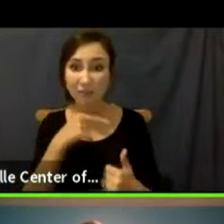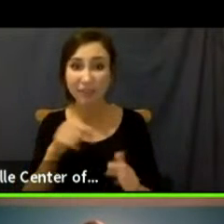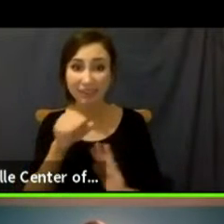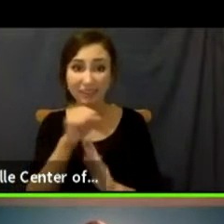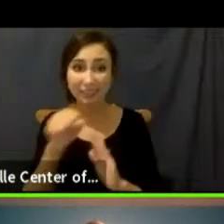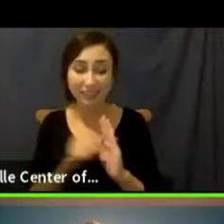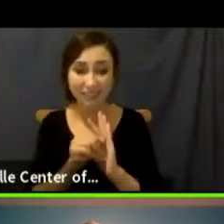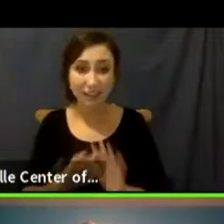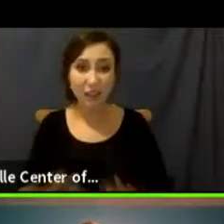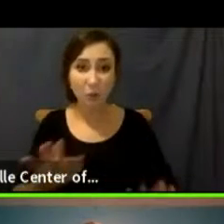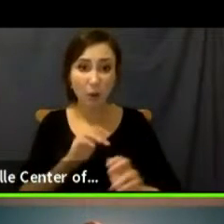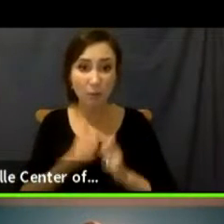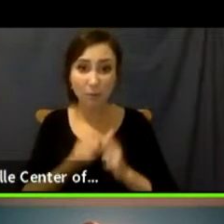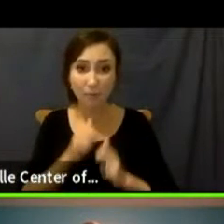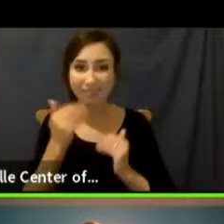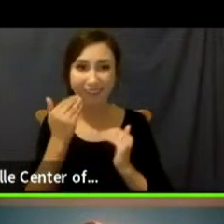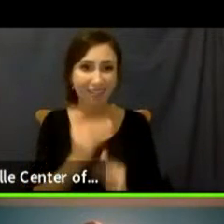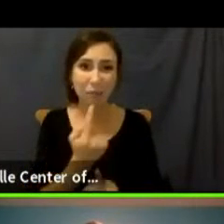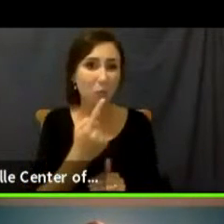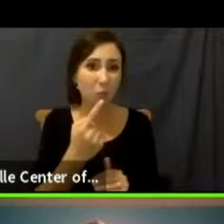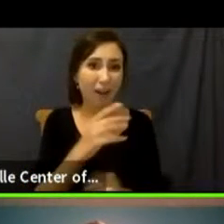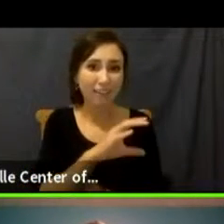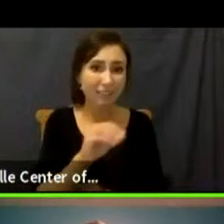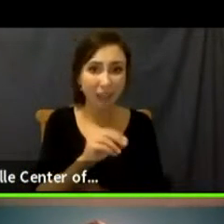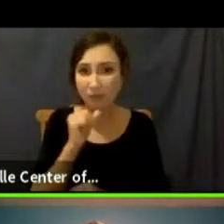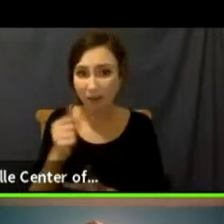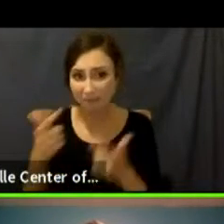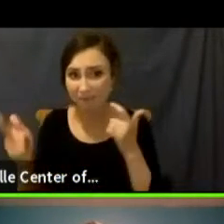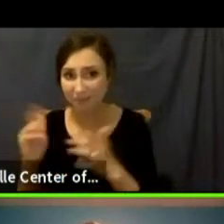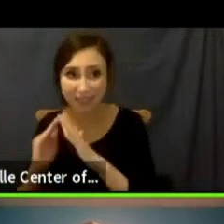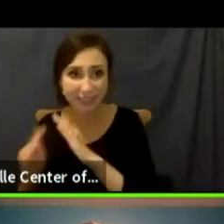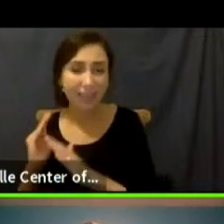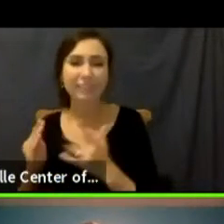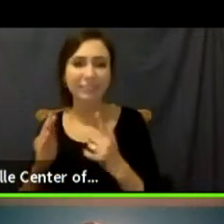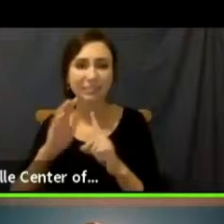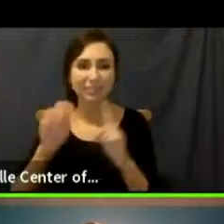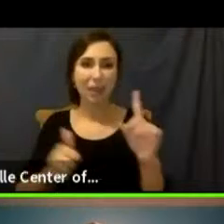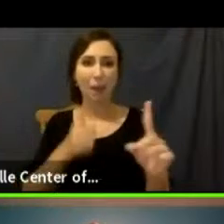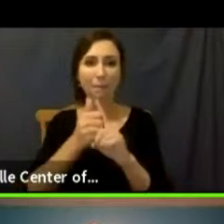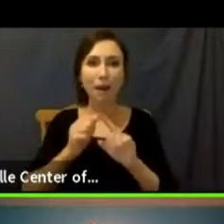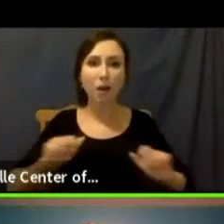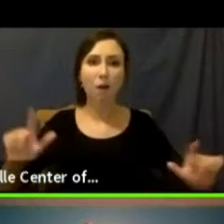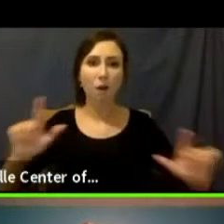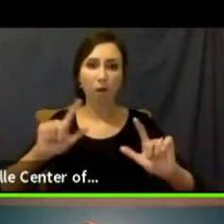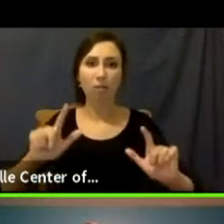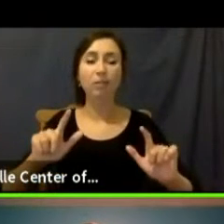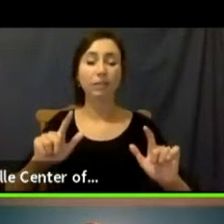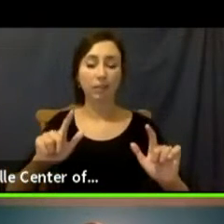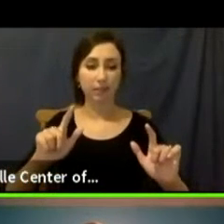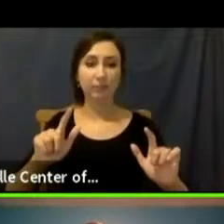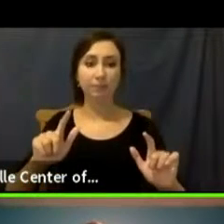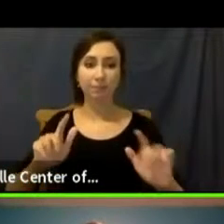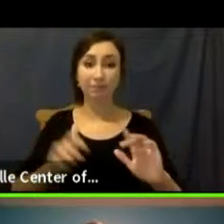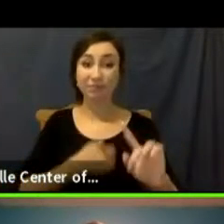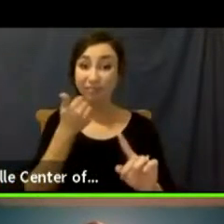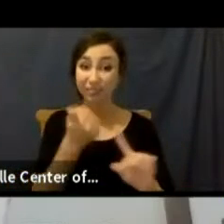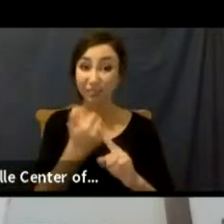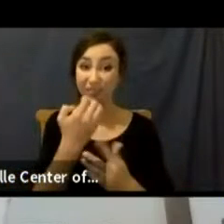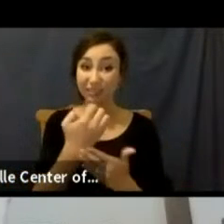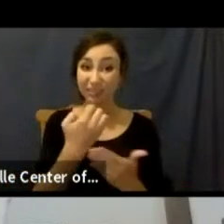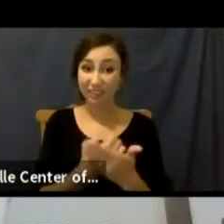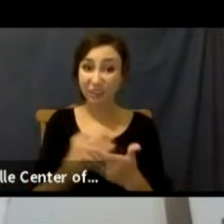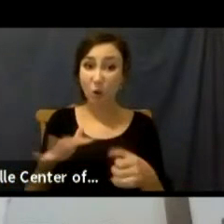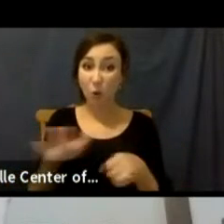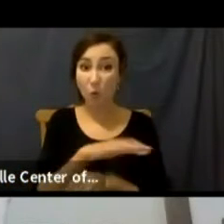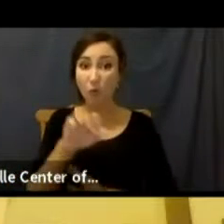limited to any one county. It's not limited to our metros, and it's impacting the economy in our entire state. And